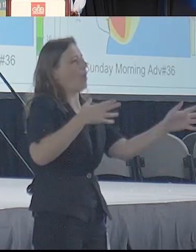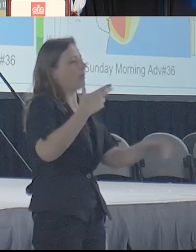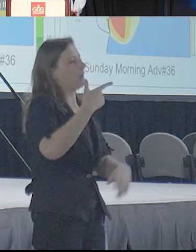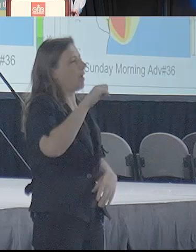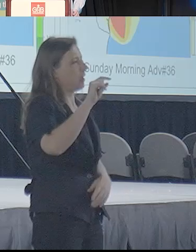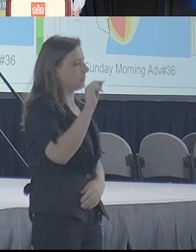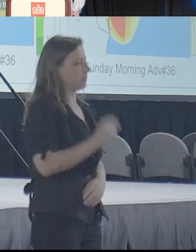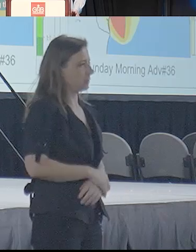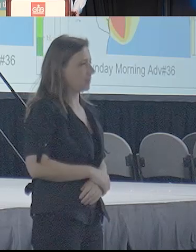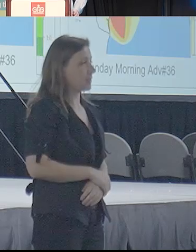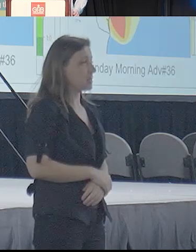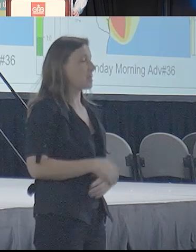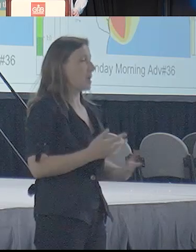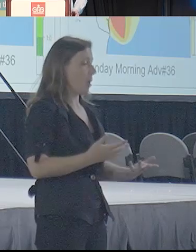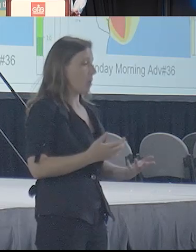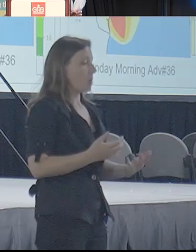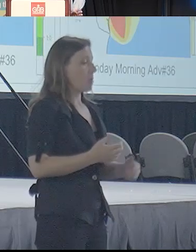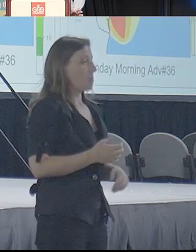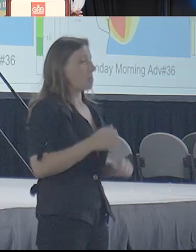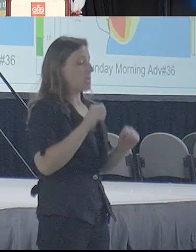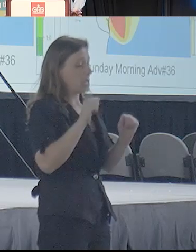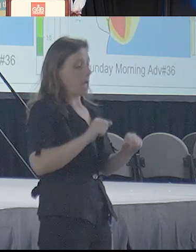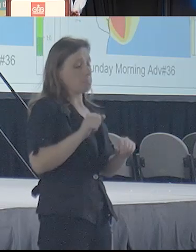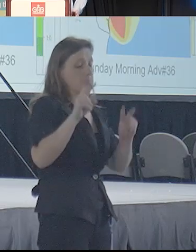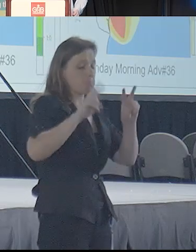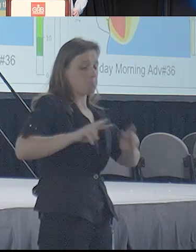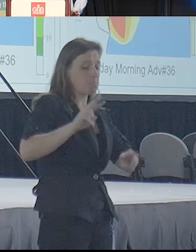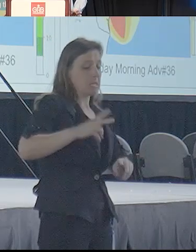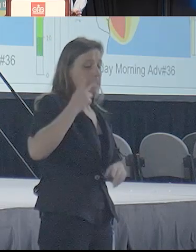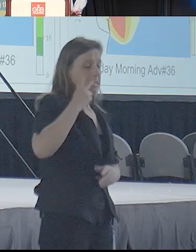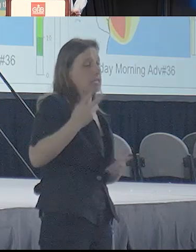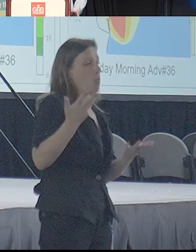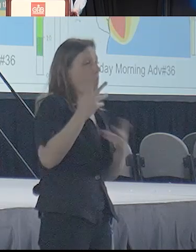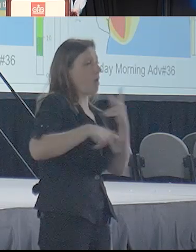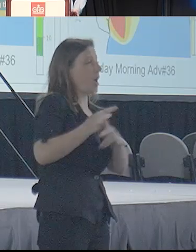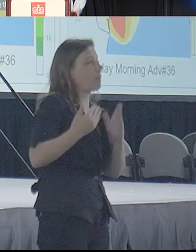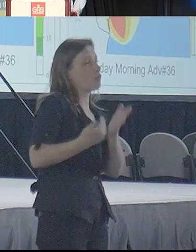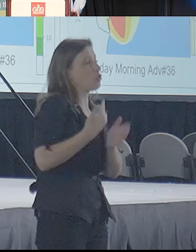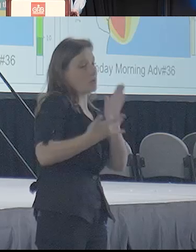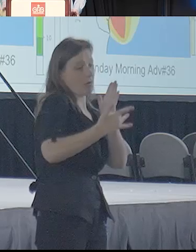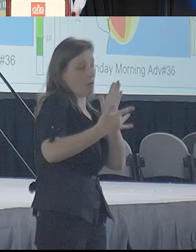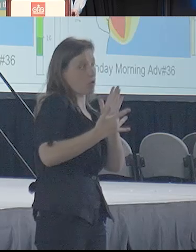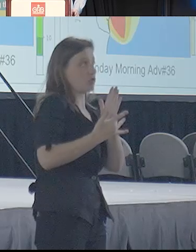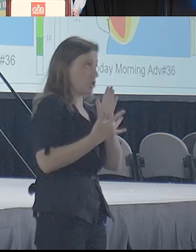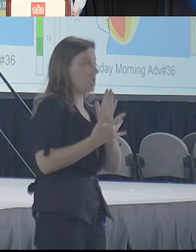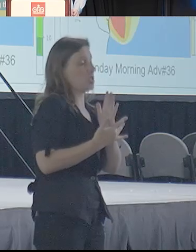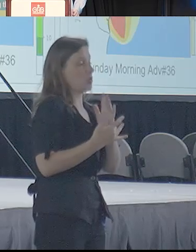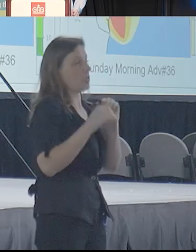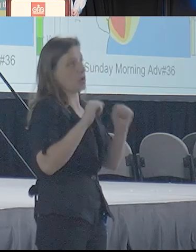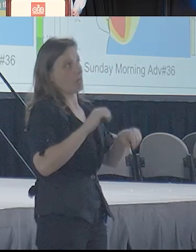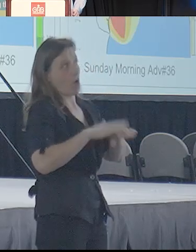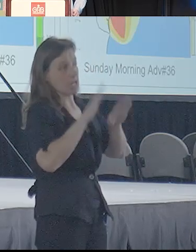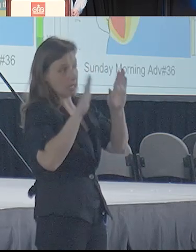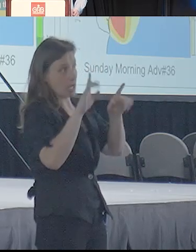what kind of products we could have been showing with some new technology here, on that Sunday morning advisory, once the track had shifted a little bit more